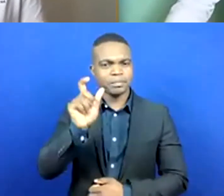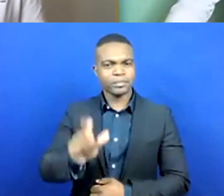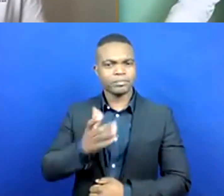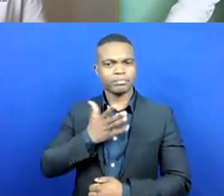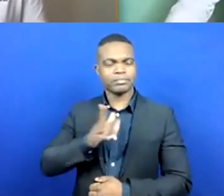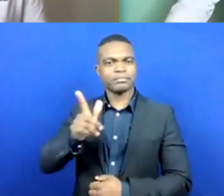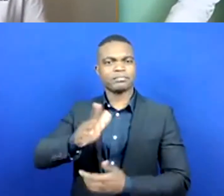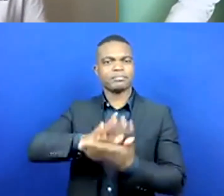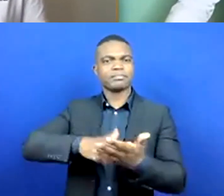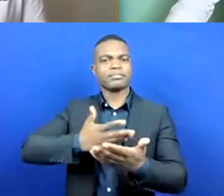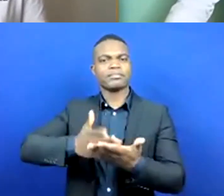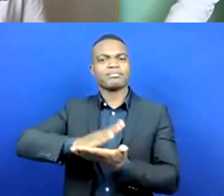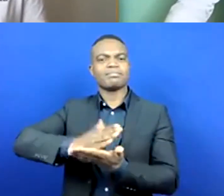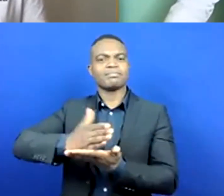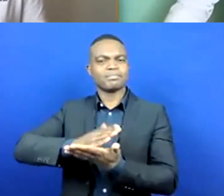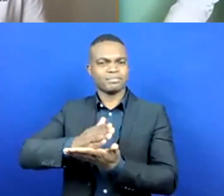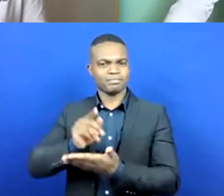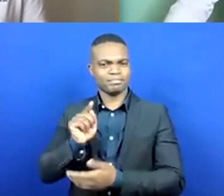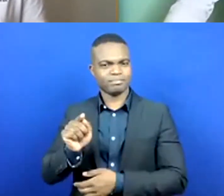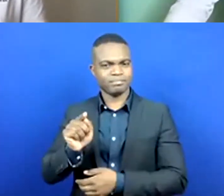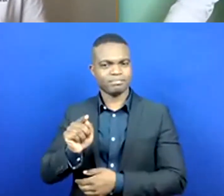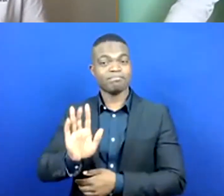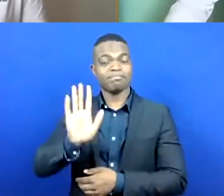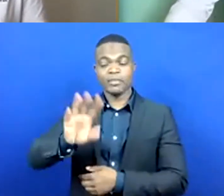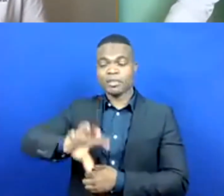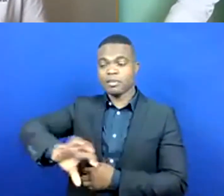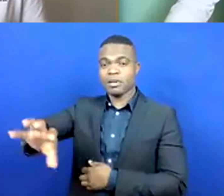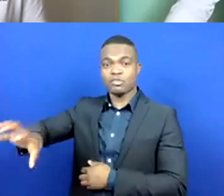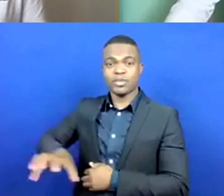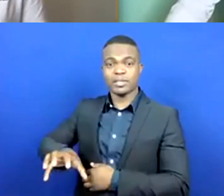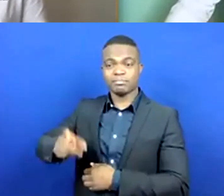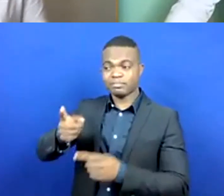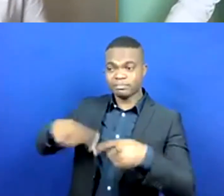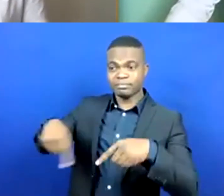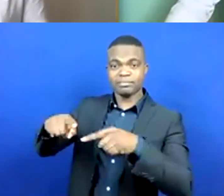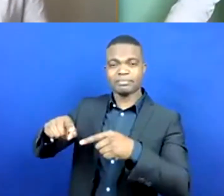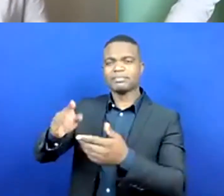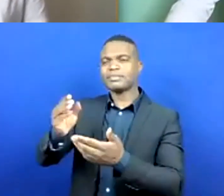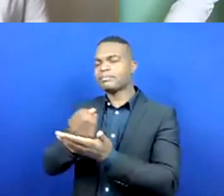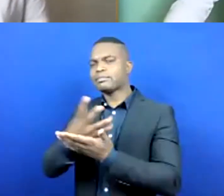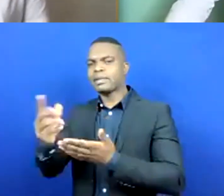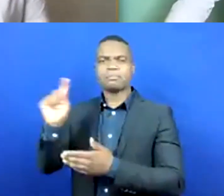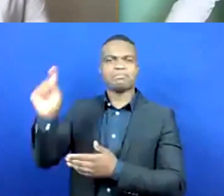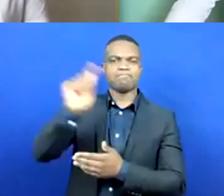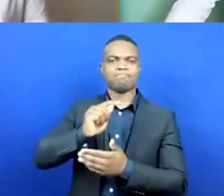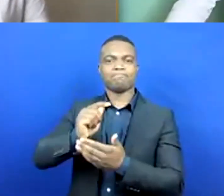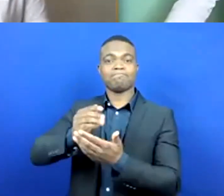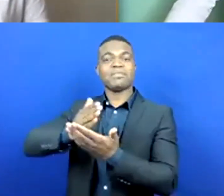for interpreters to stop and take pause. I would like to know your comments about this situation. Thank you.